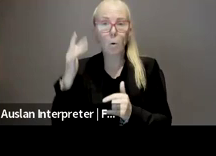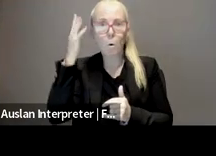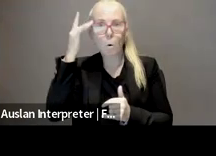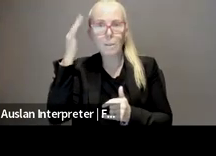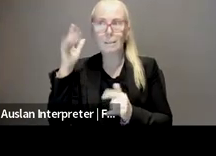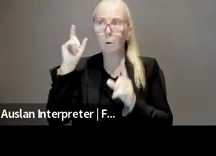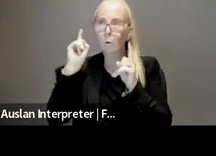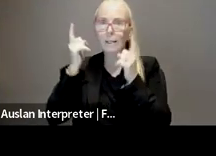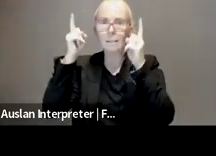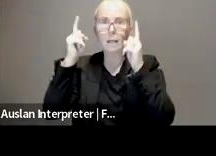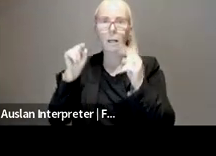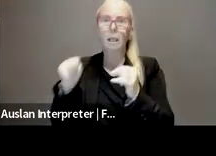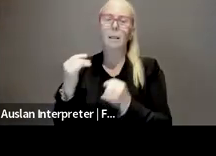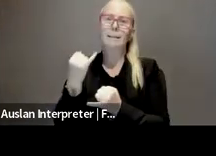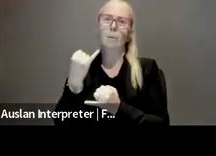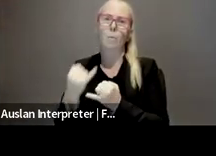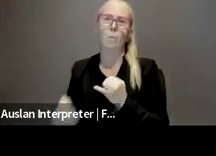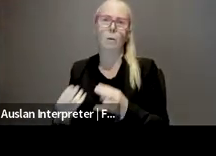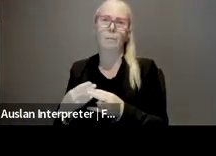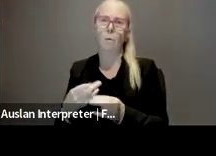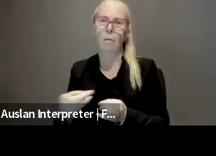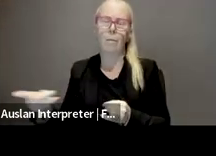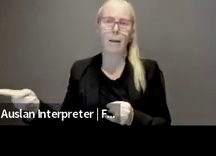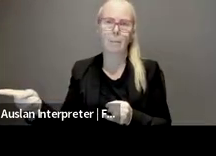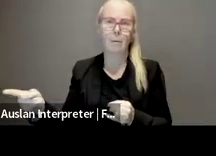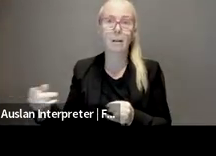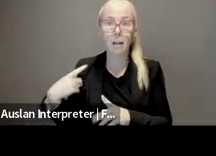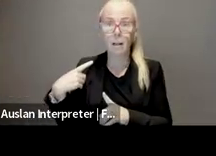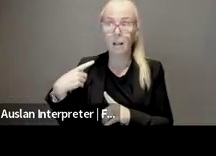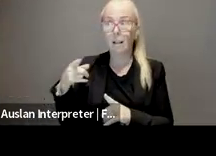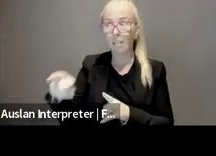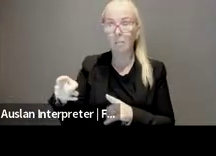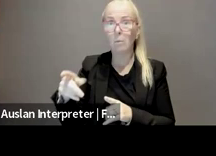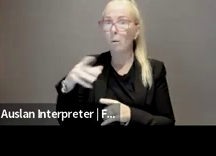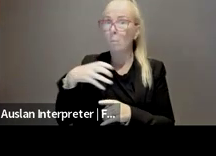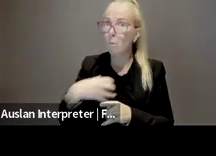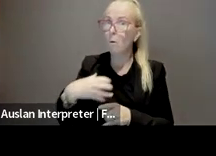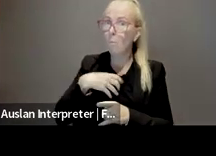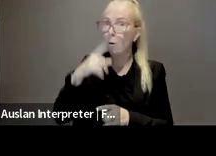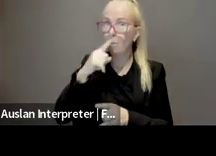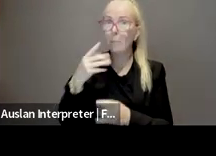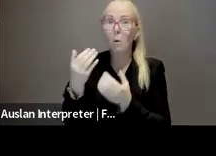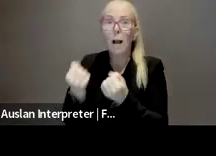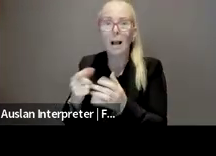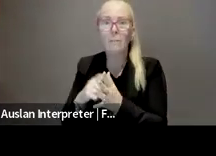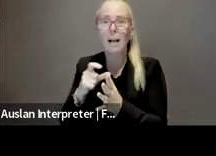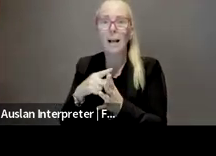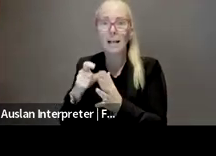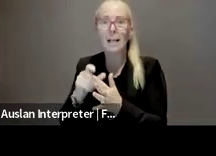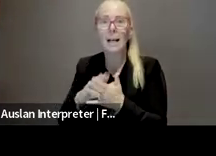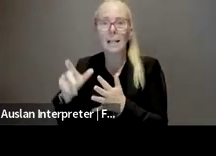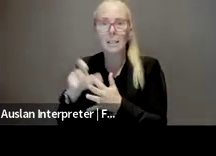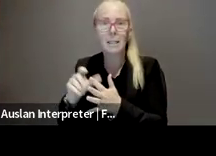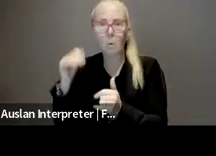And these workers are composing a larger and larger portion of the workforce. Now imagine having clear priorities with